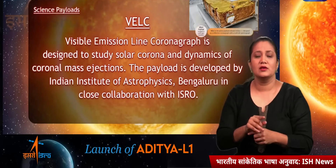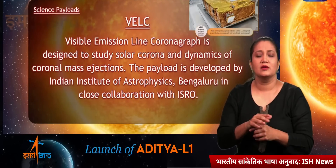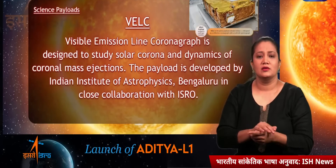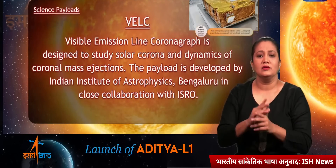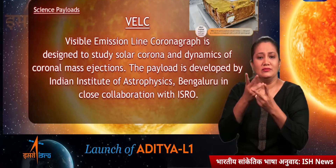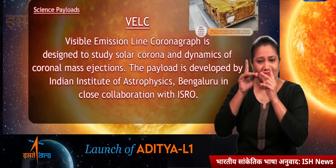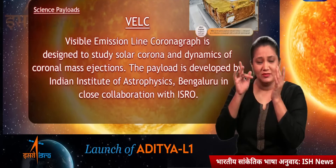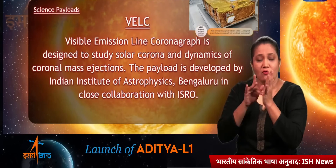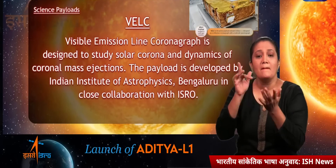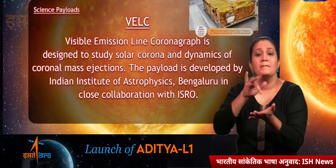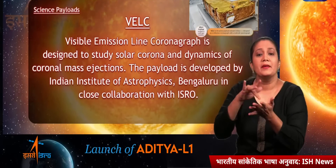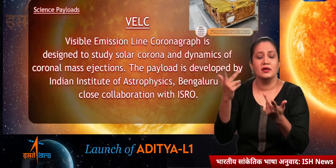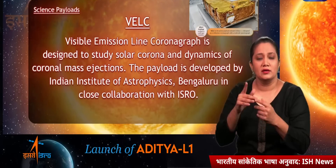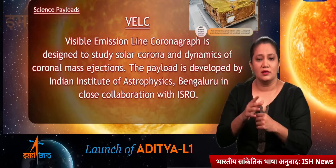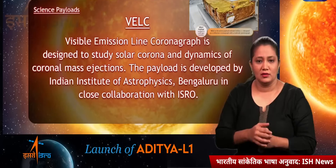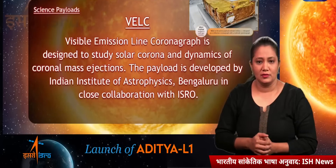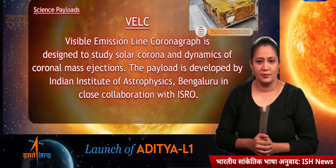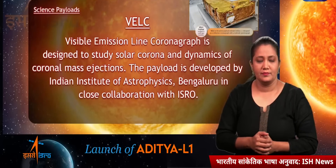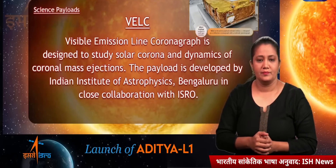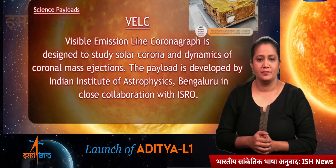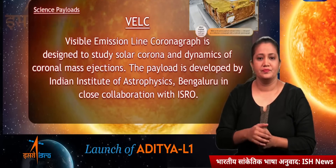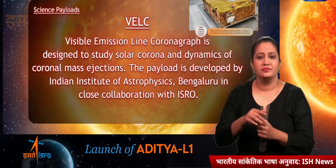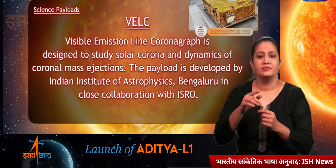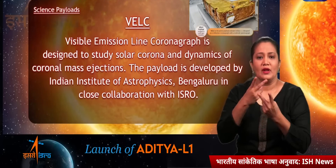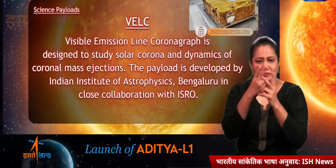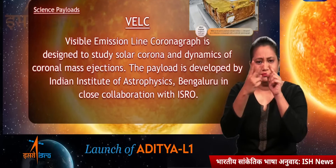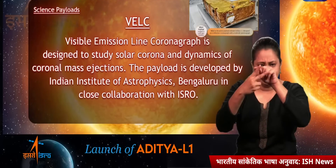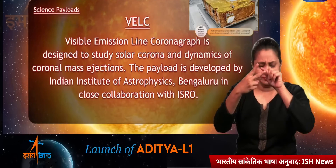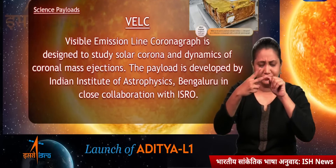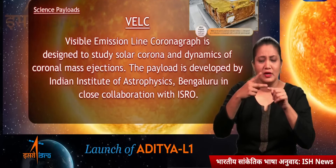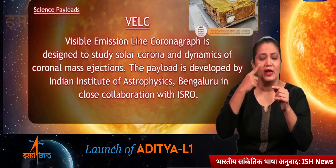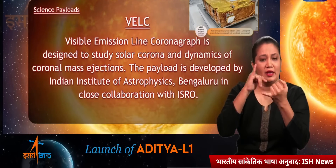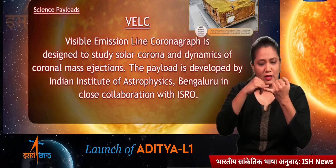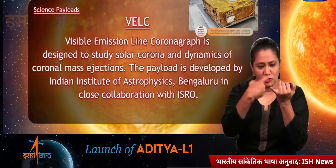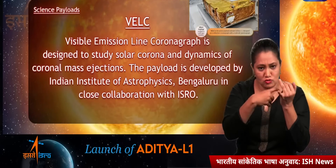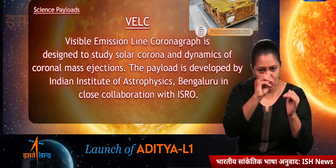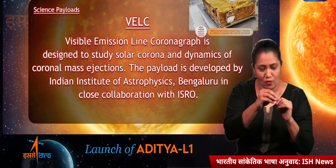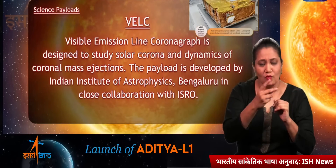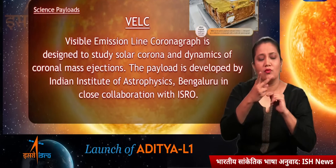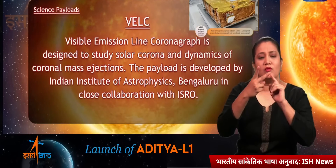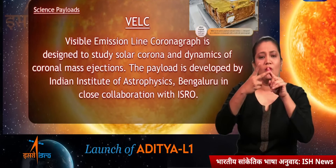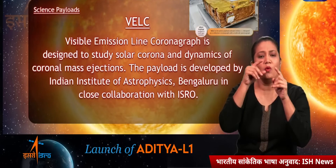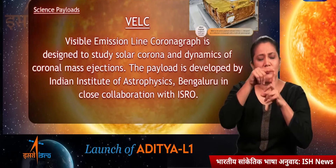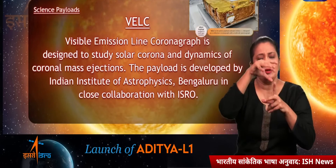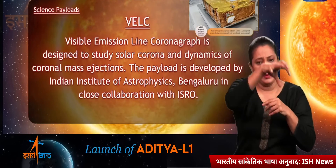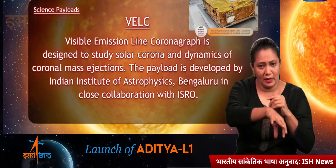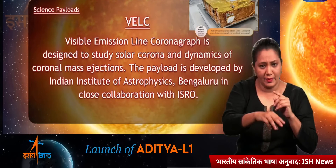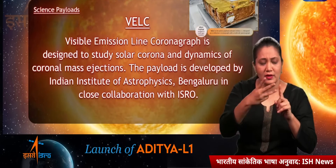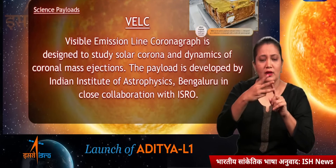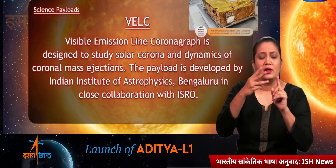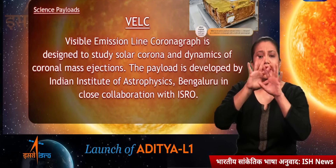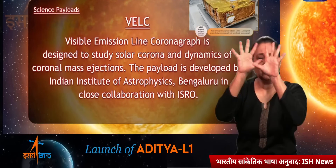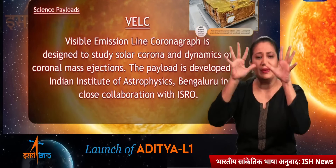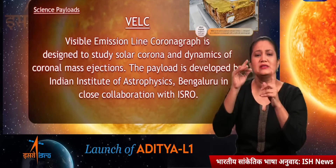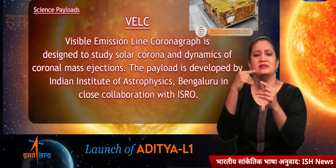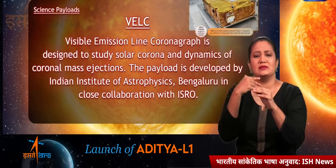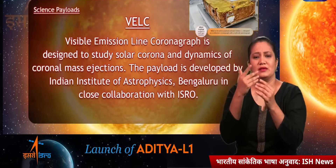Electro-Optical Systems, UR Rao Satellite Center, ISRO Inertial Systems Unit and Space Applications